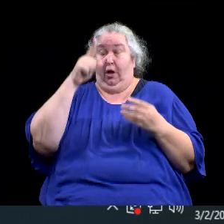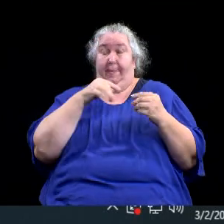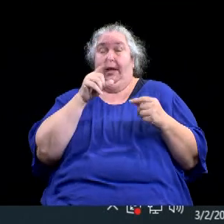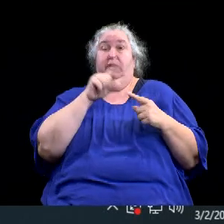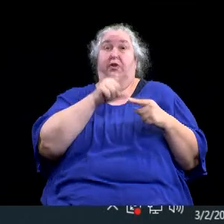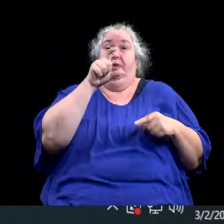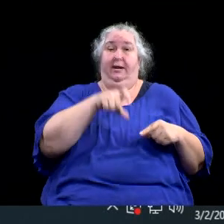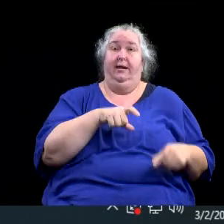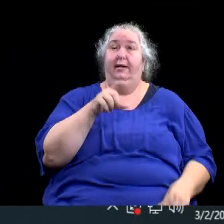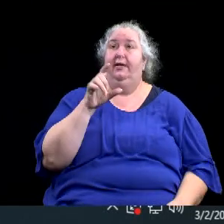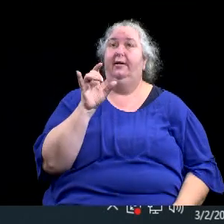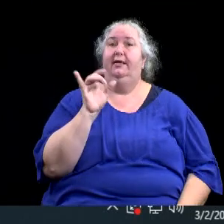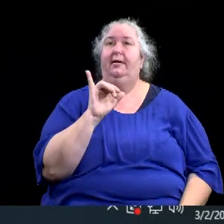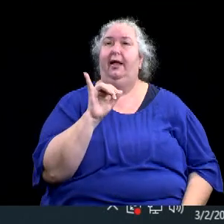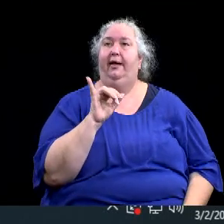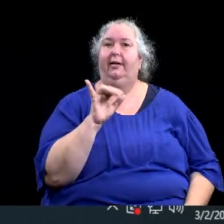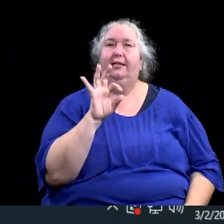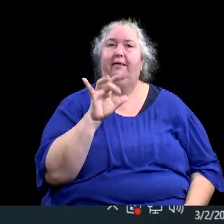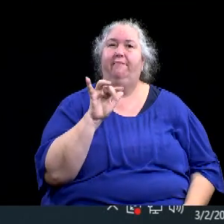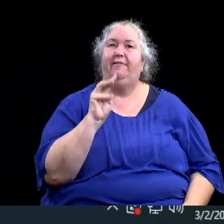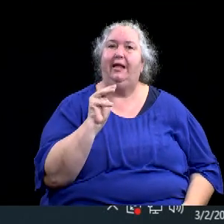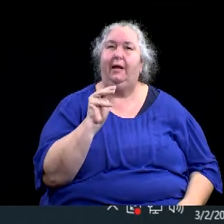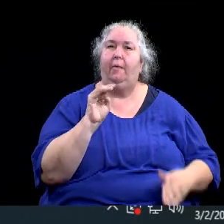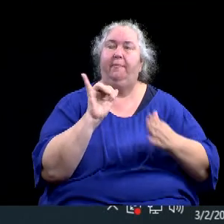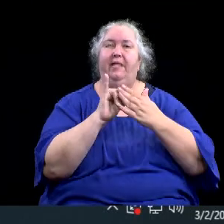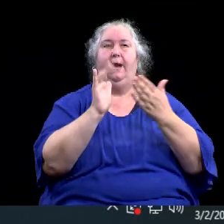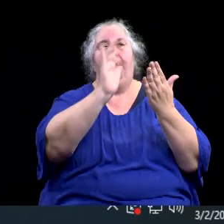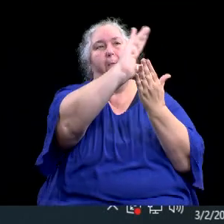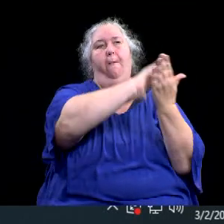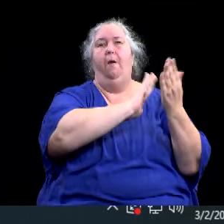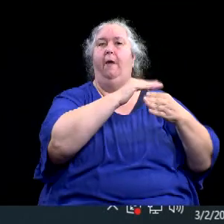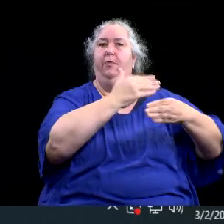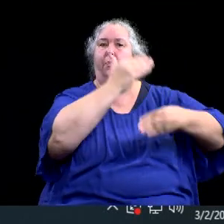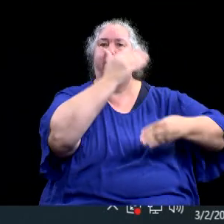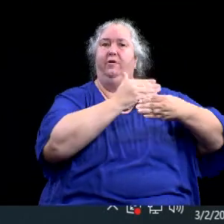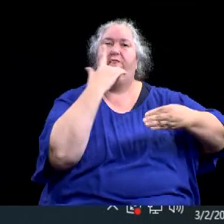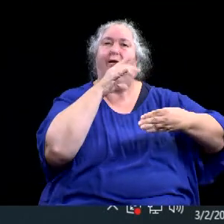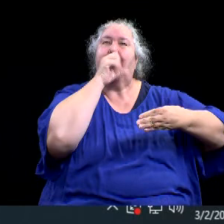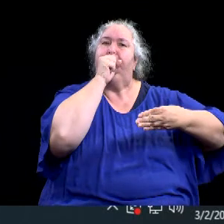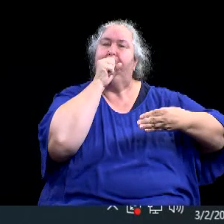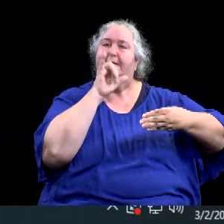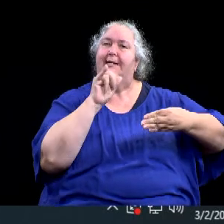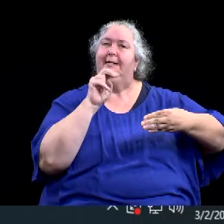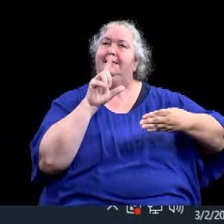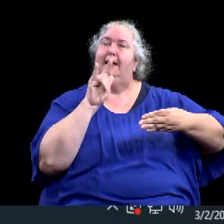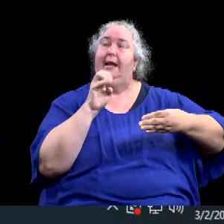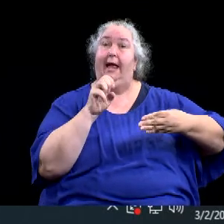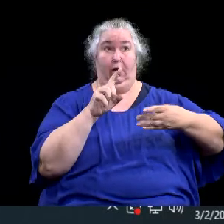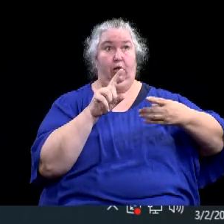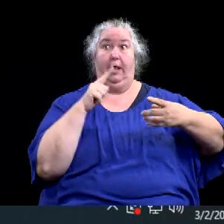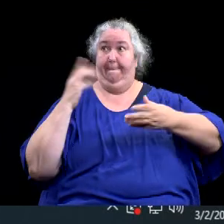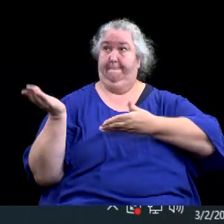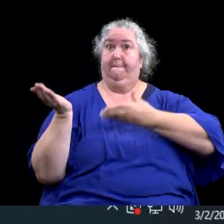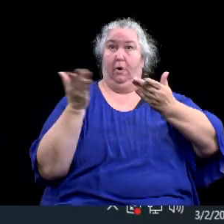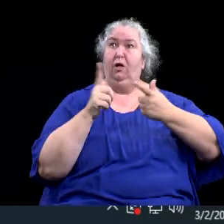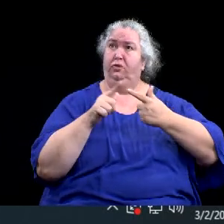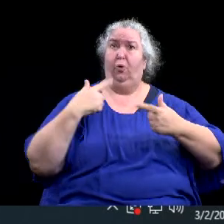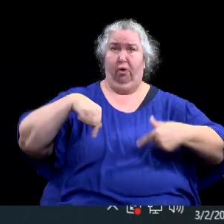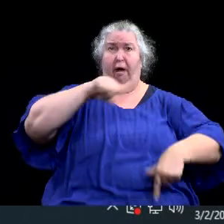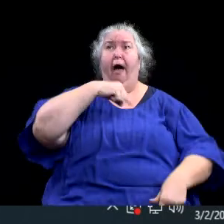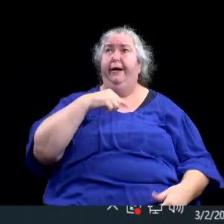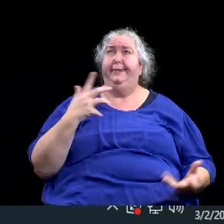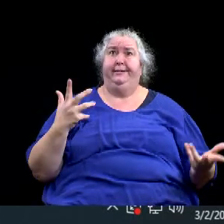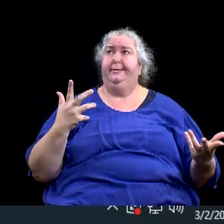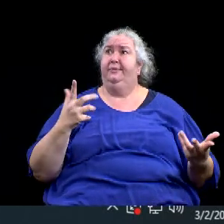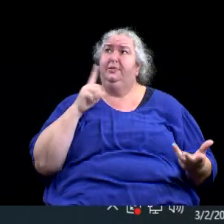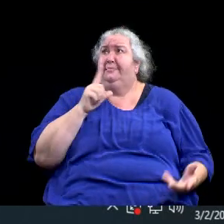right? To our community, and just out of the kindness of their heart. So I want to publicly go